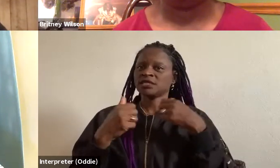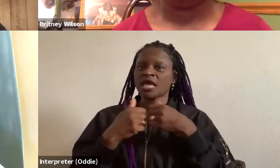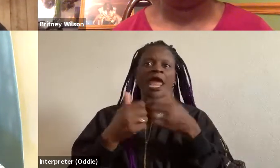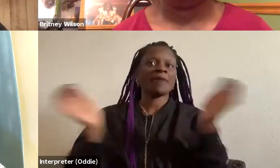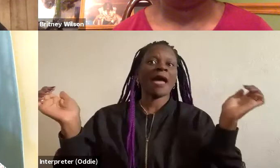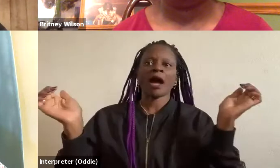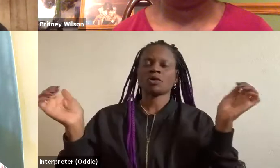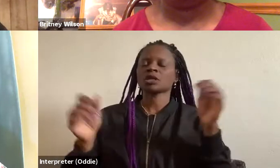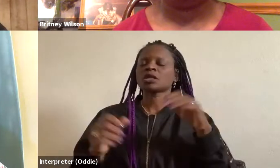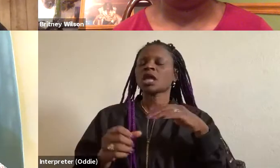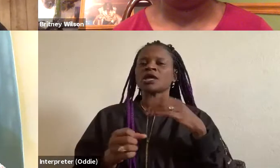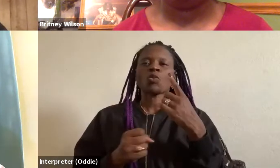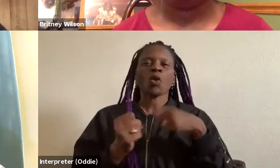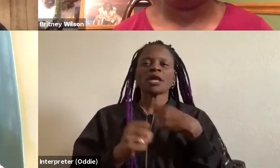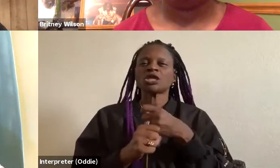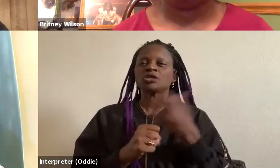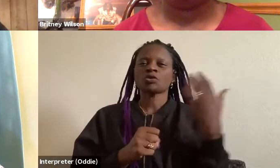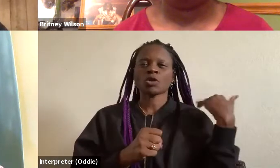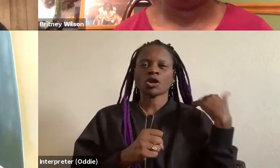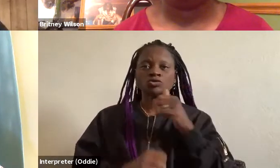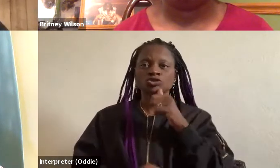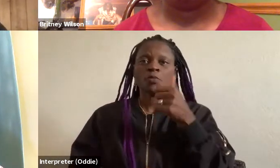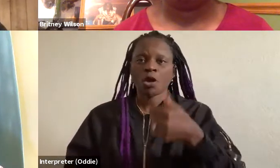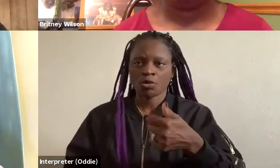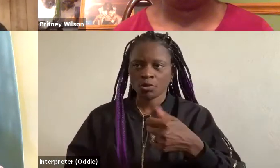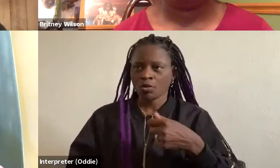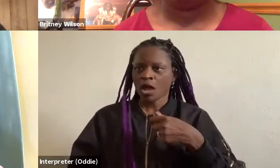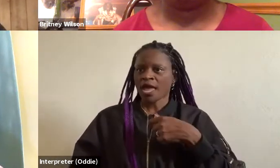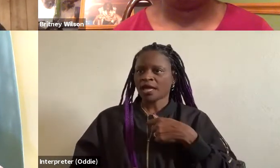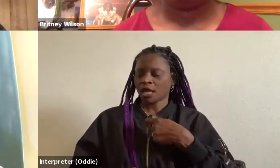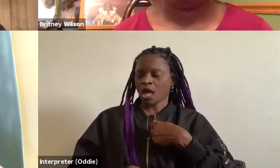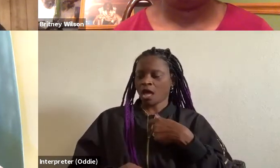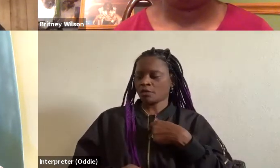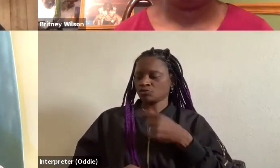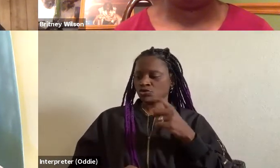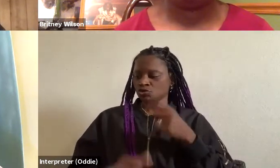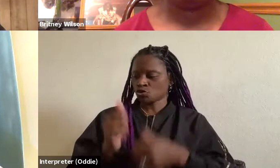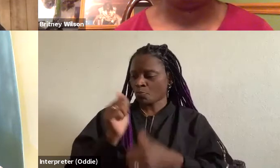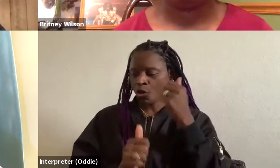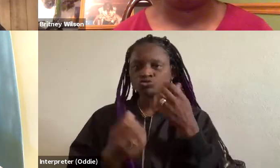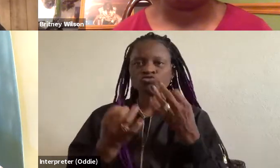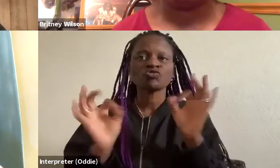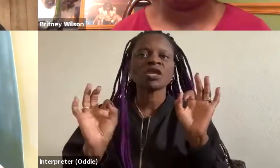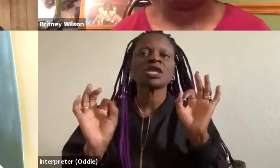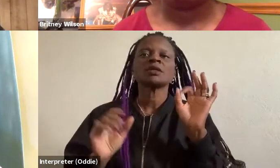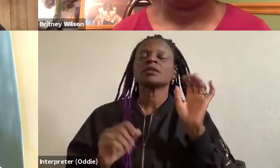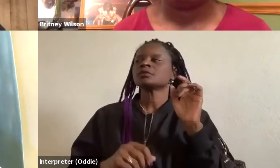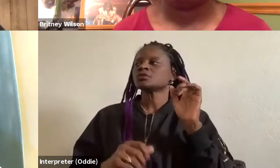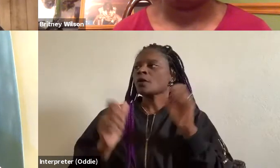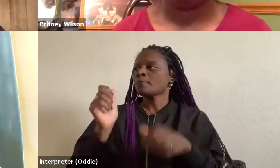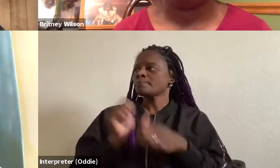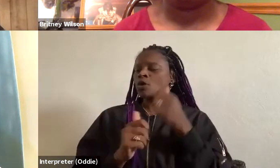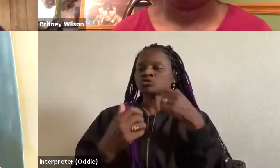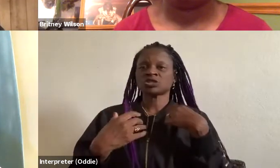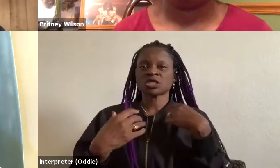like I'm my most free, my most confident, my most certain in ways that I have never been